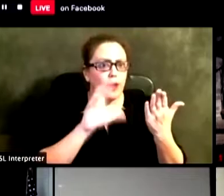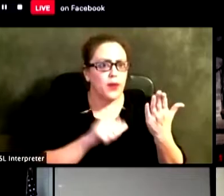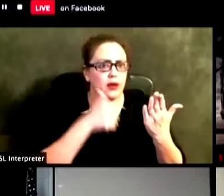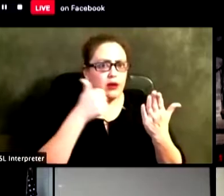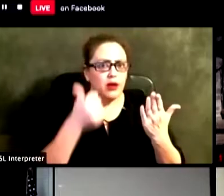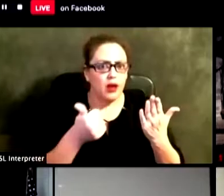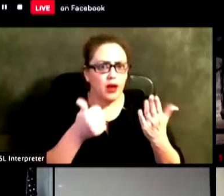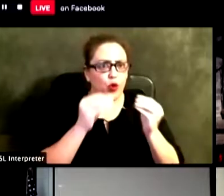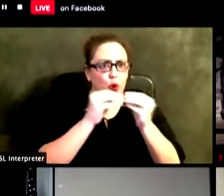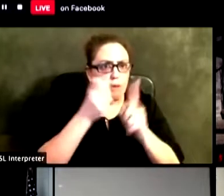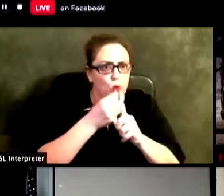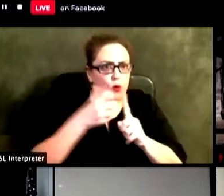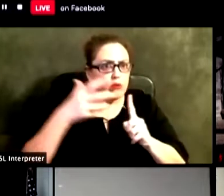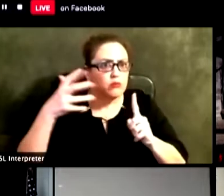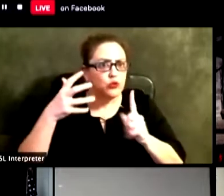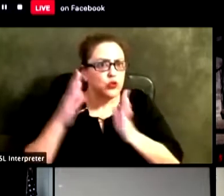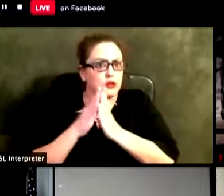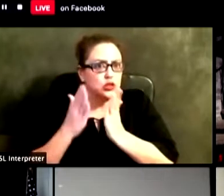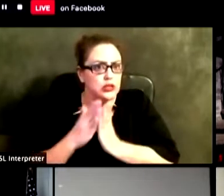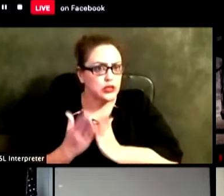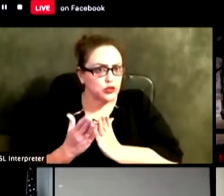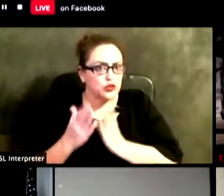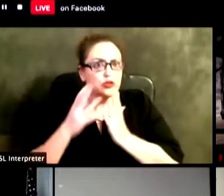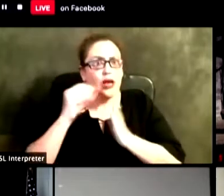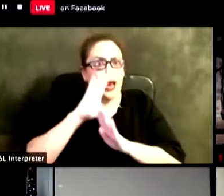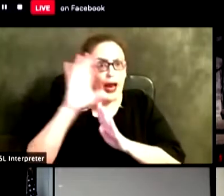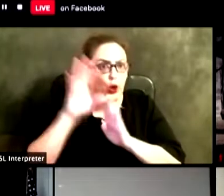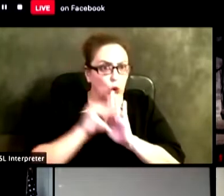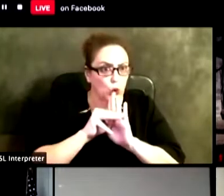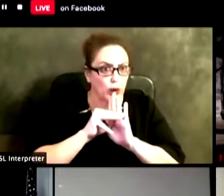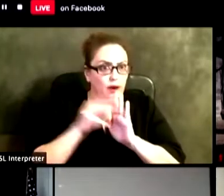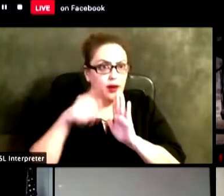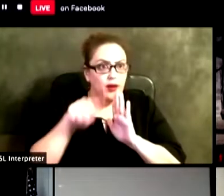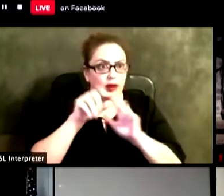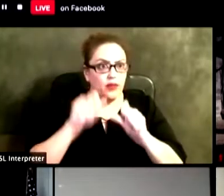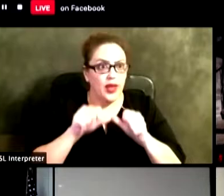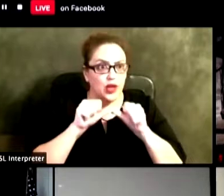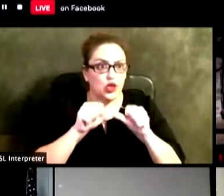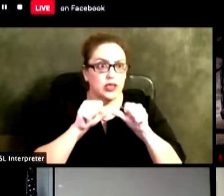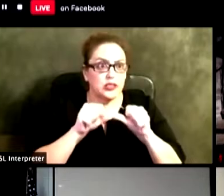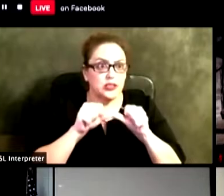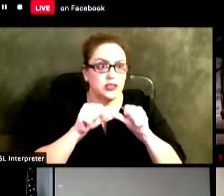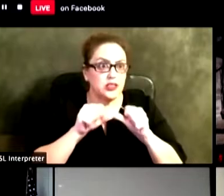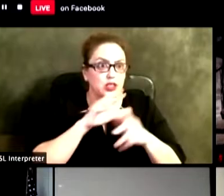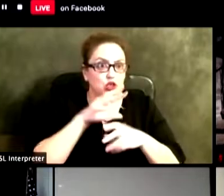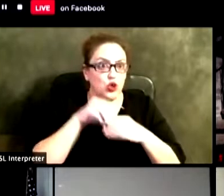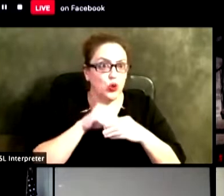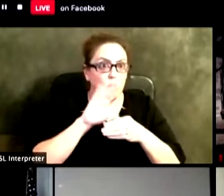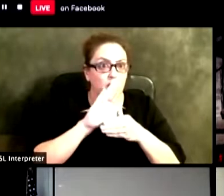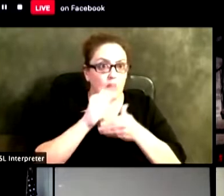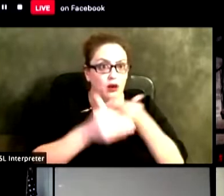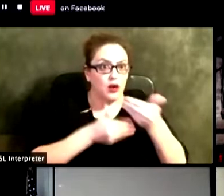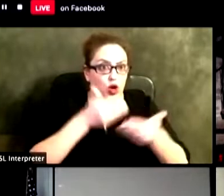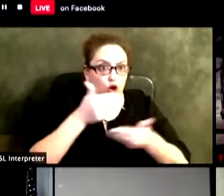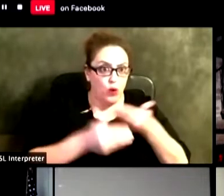protracted literature and curriculum that they could continue in their process